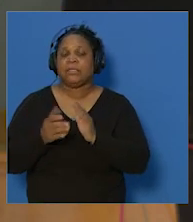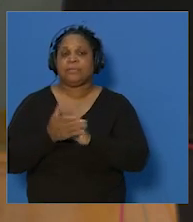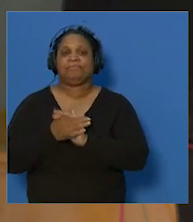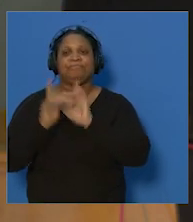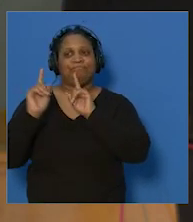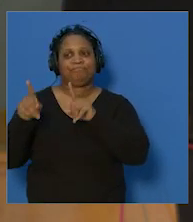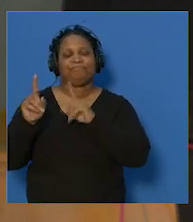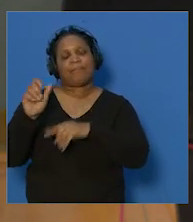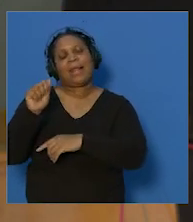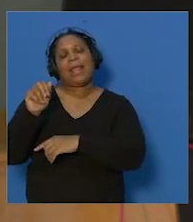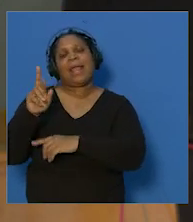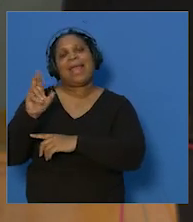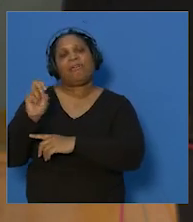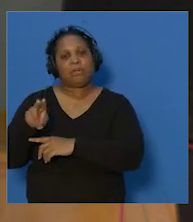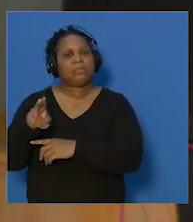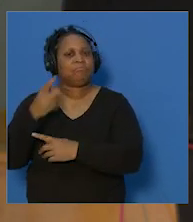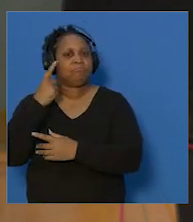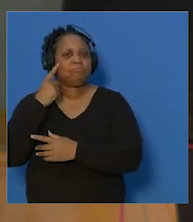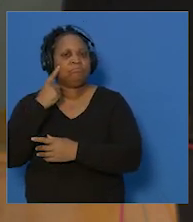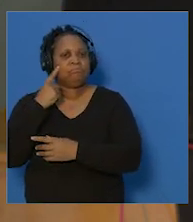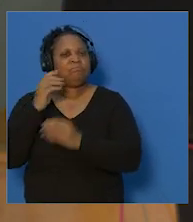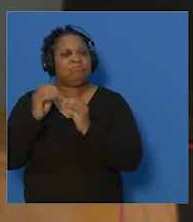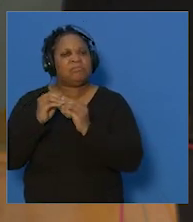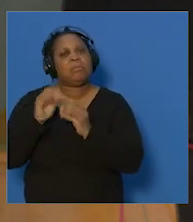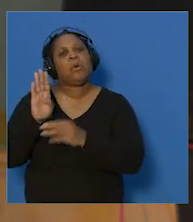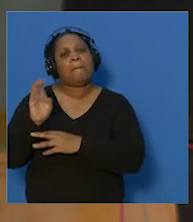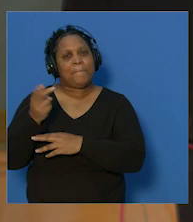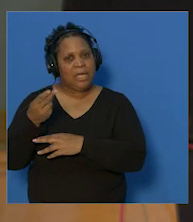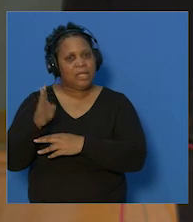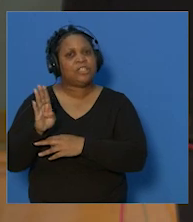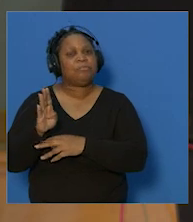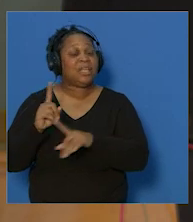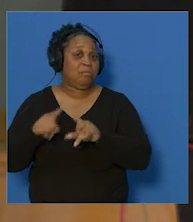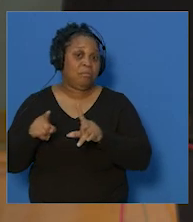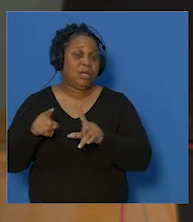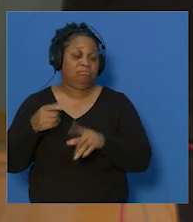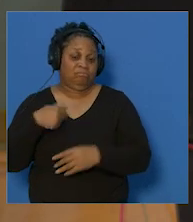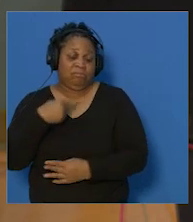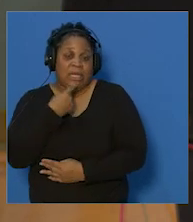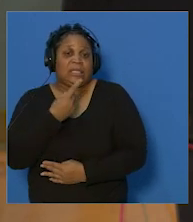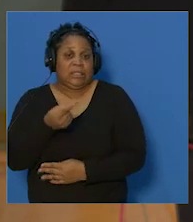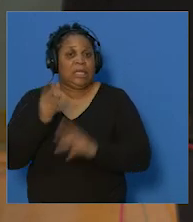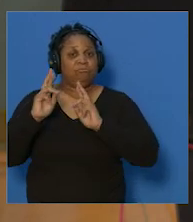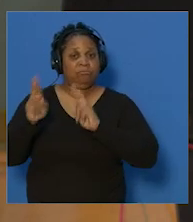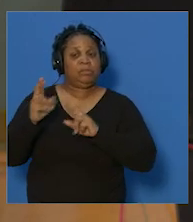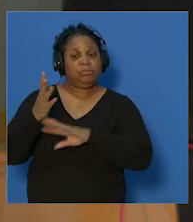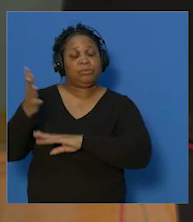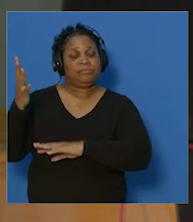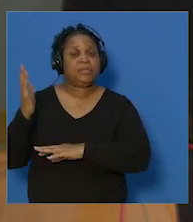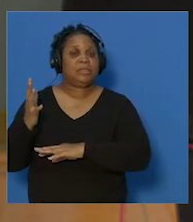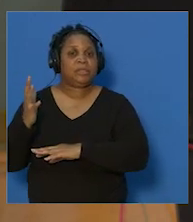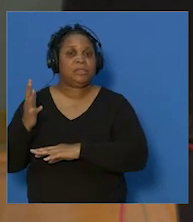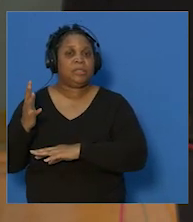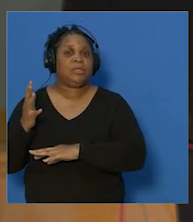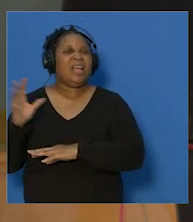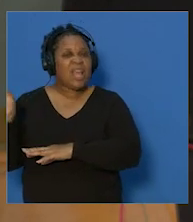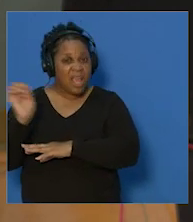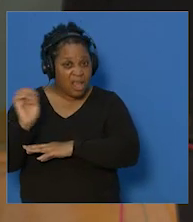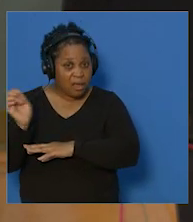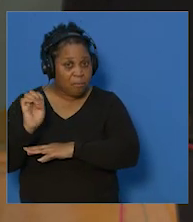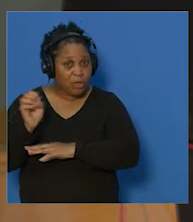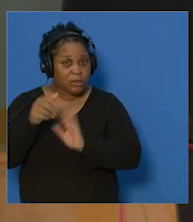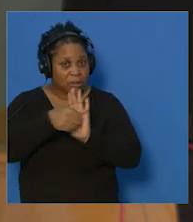with respect, that's a question that's probably more suited for BHB, but what I can say, as has been reported previously, is that for